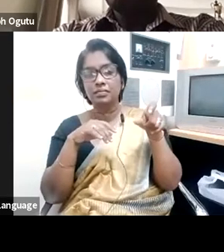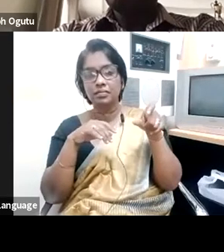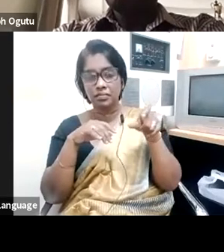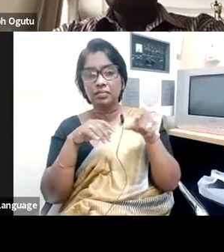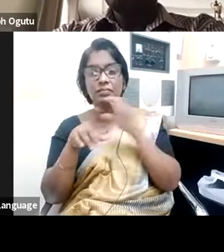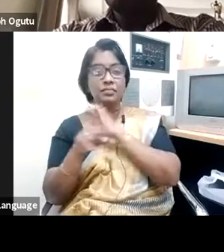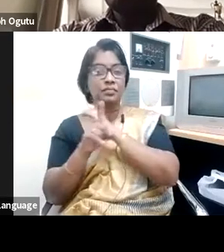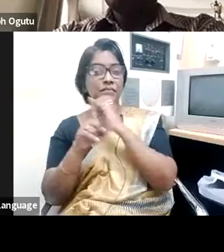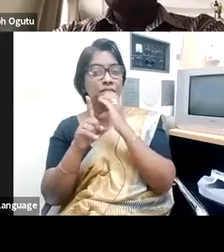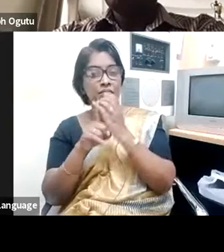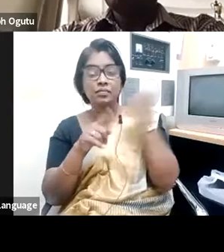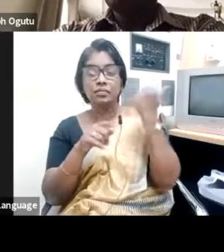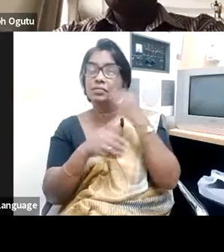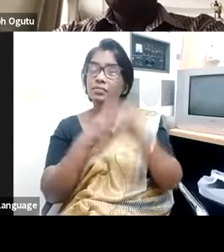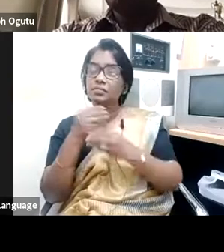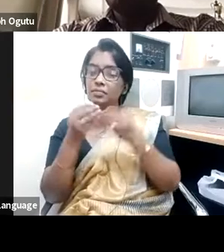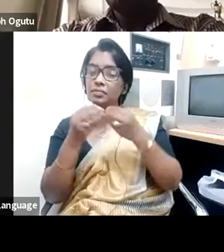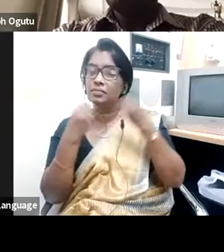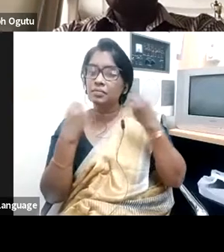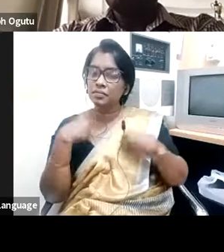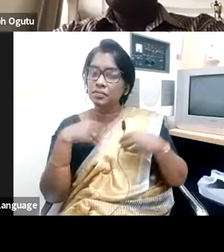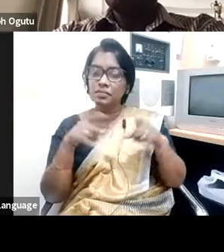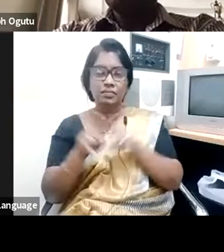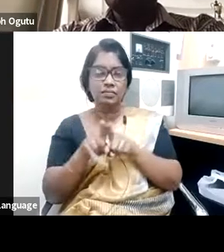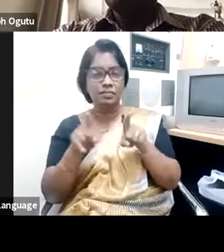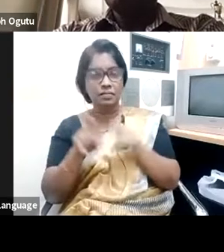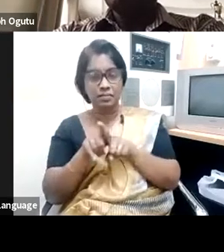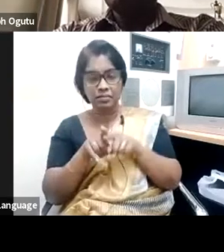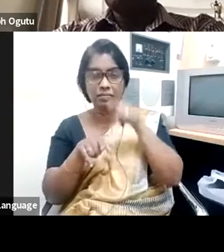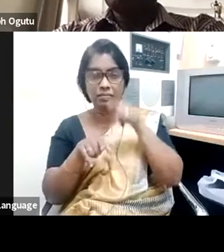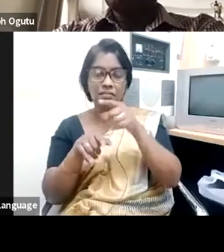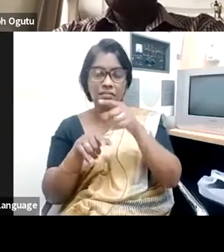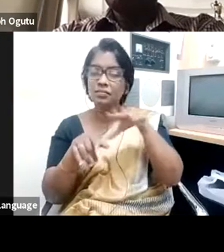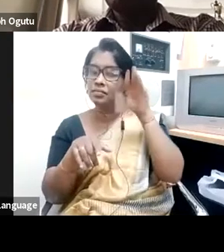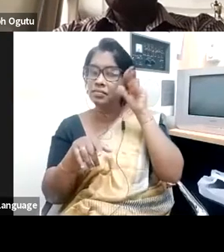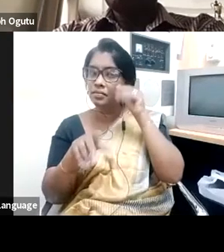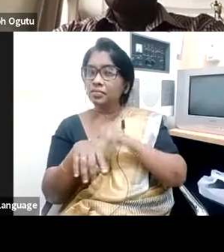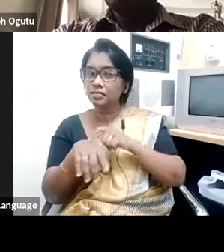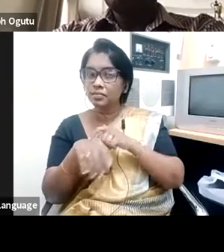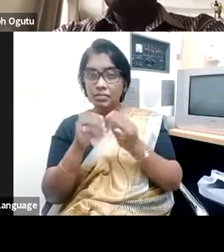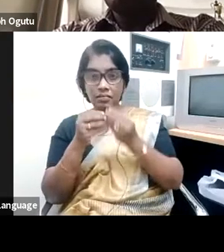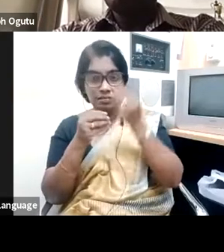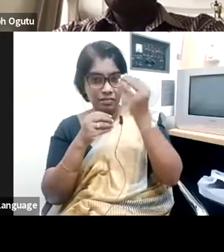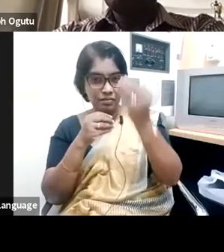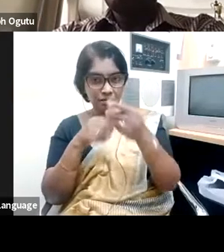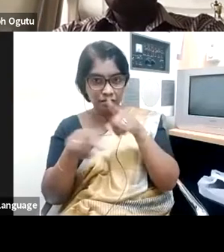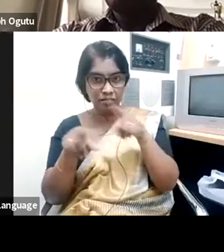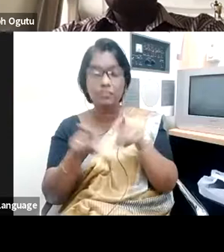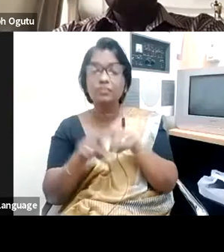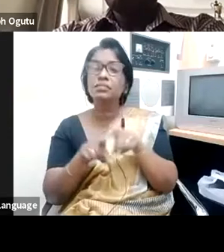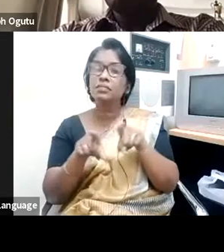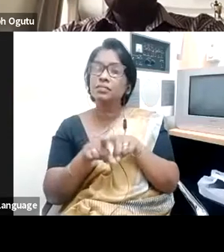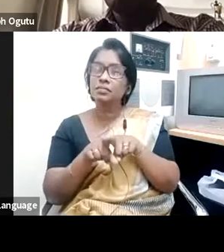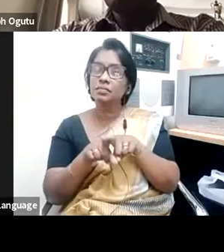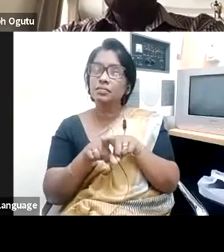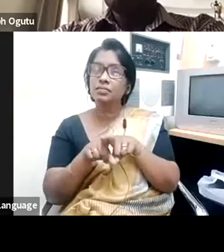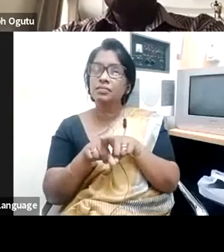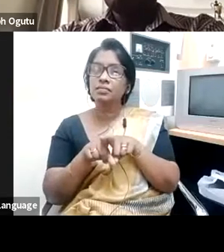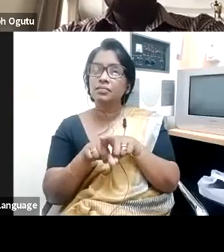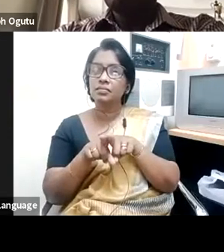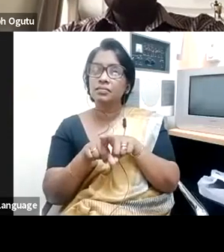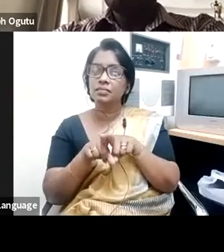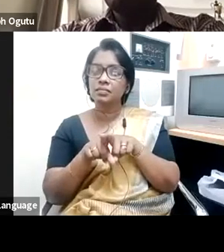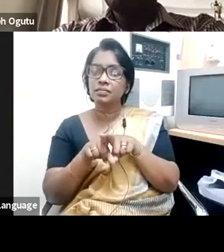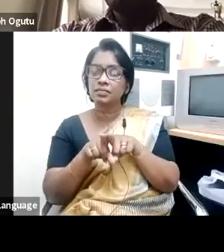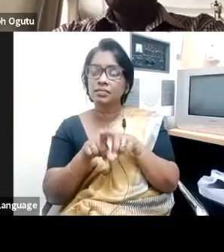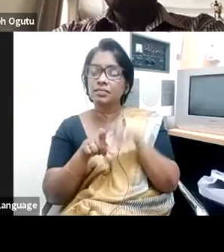overall. If you are to give, to encourage firms to foster innovation, what is that one point you would say to businesses,